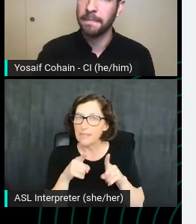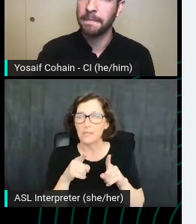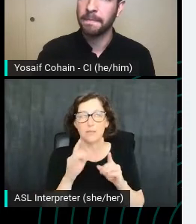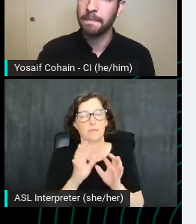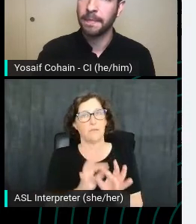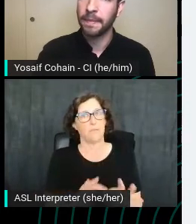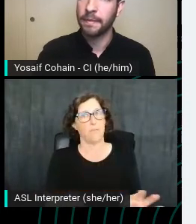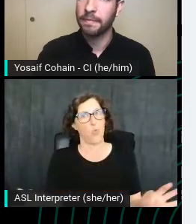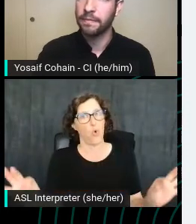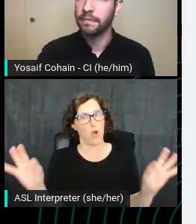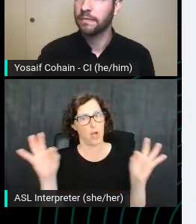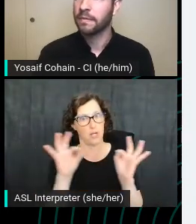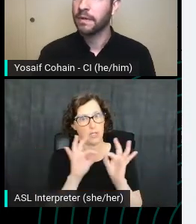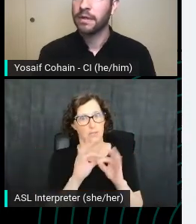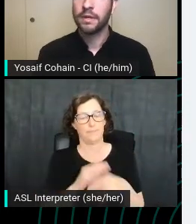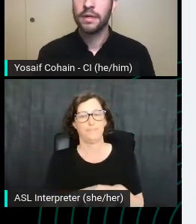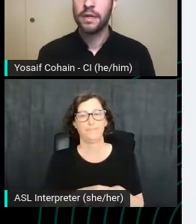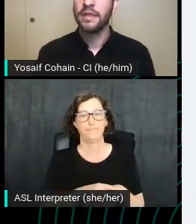important.